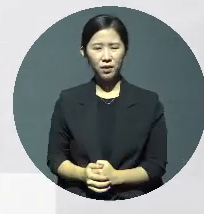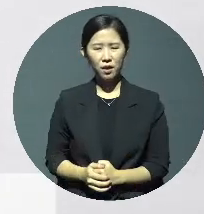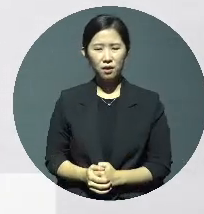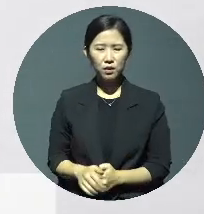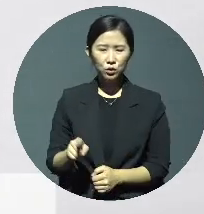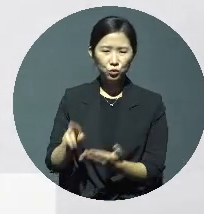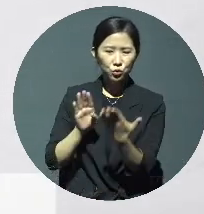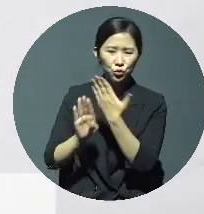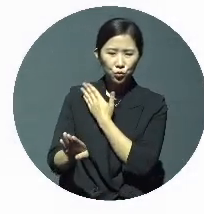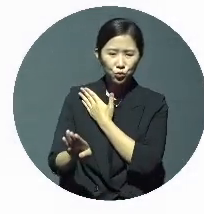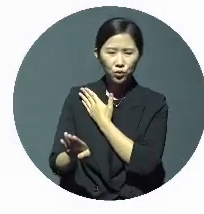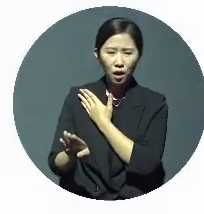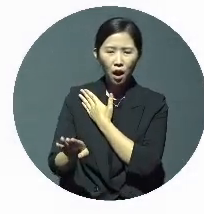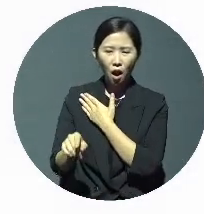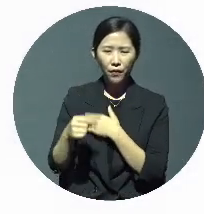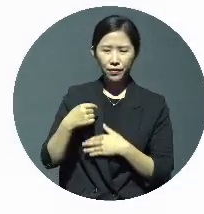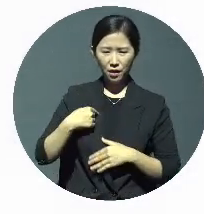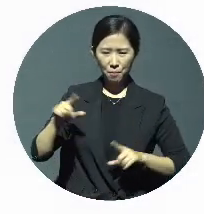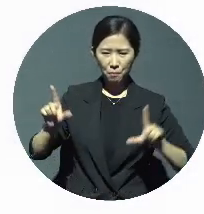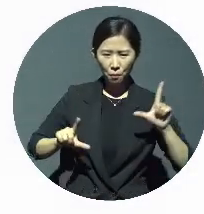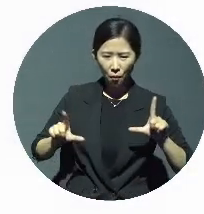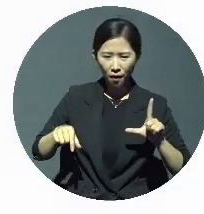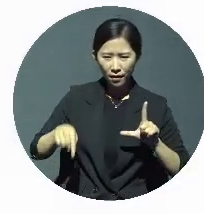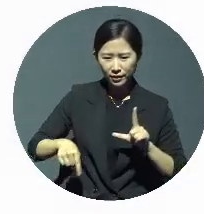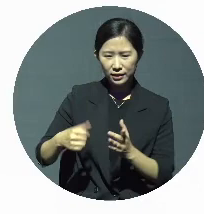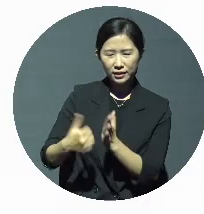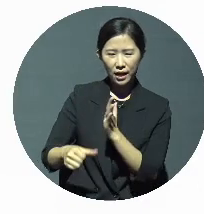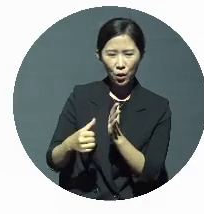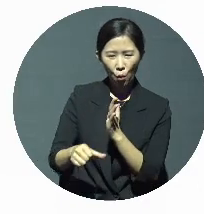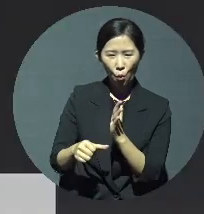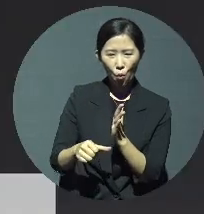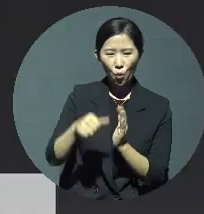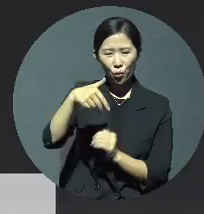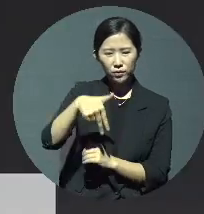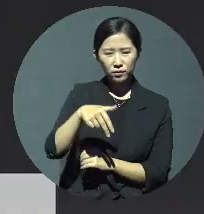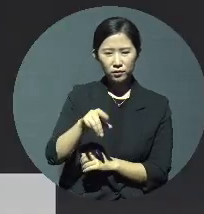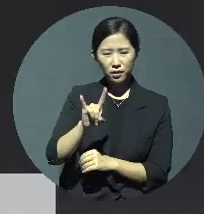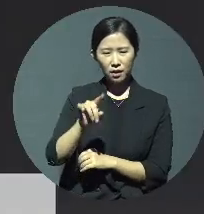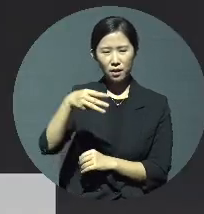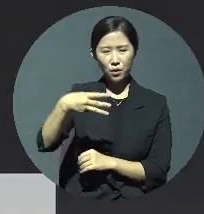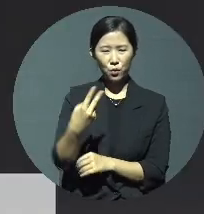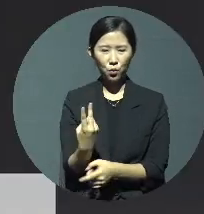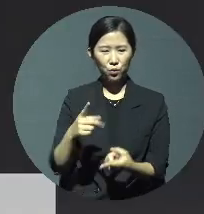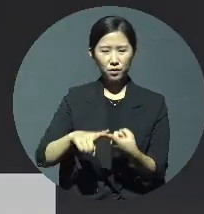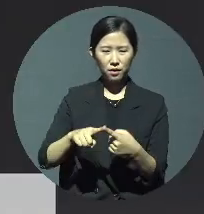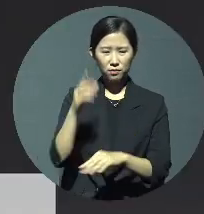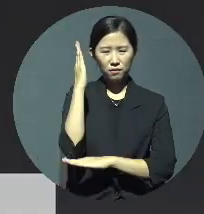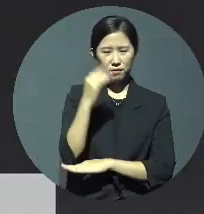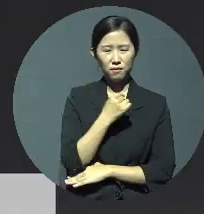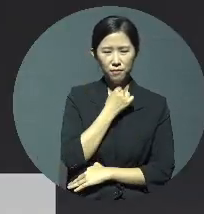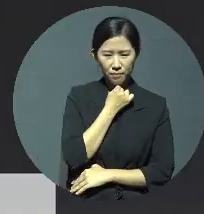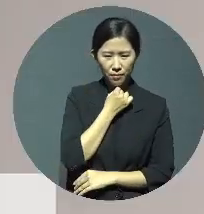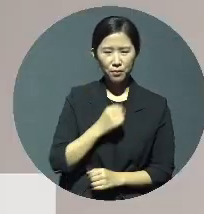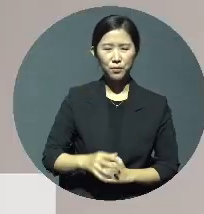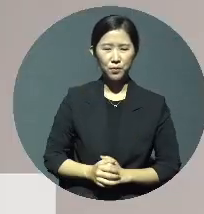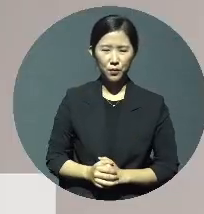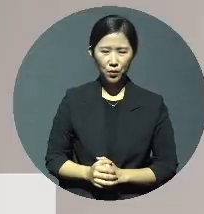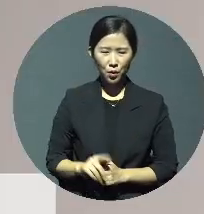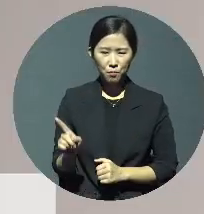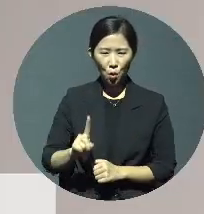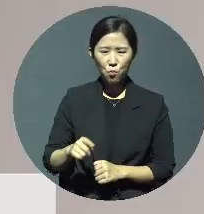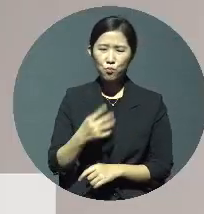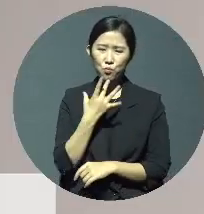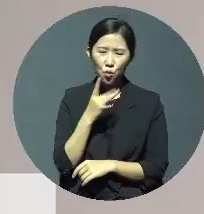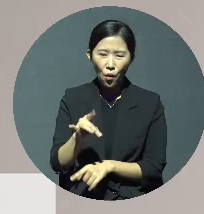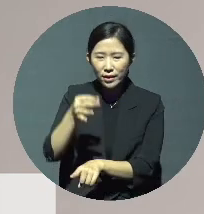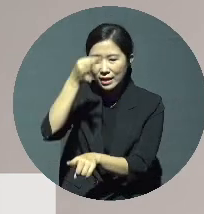very simple example, and it is very much about shape and materials. You know, there's a